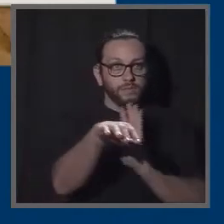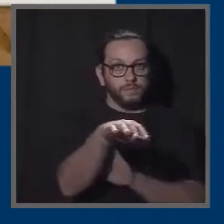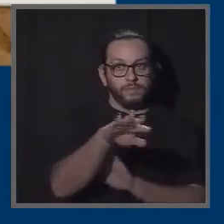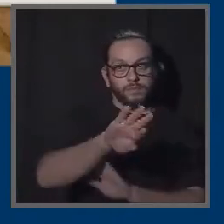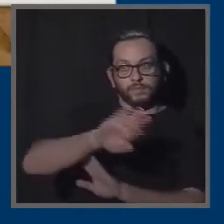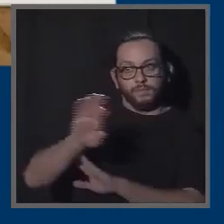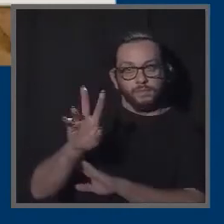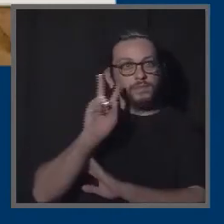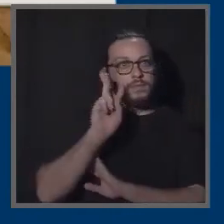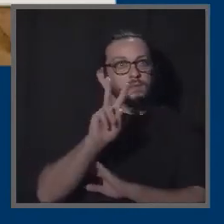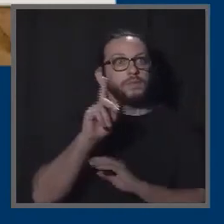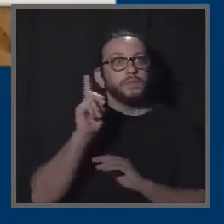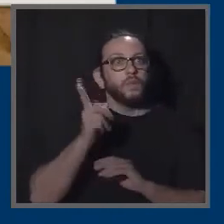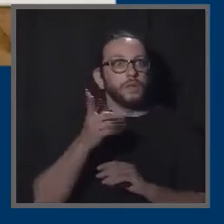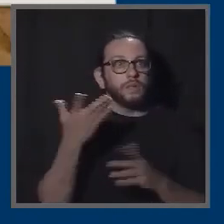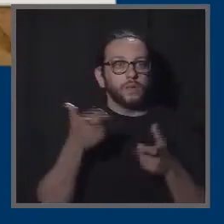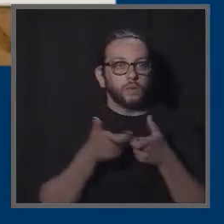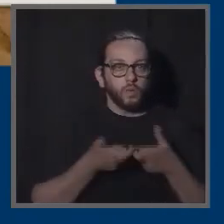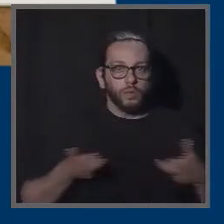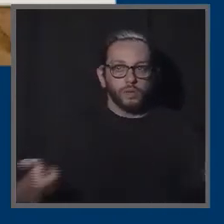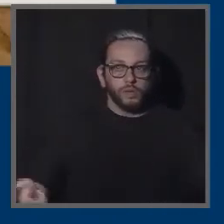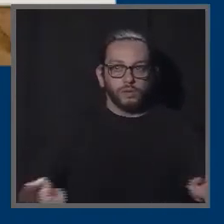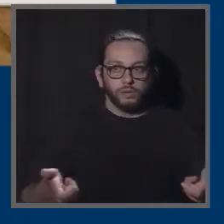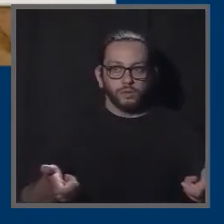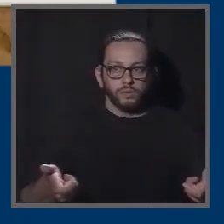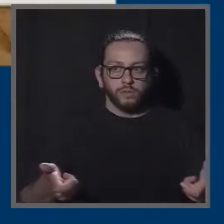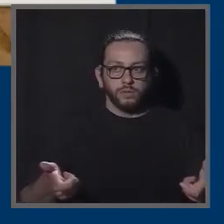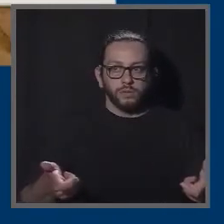held in Leicester in